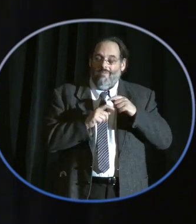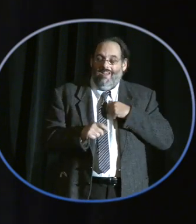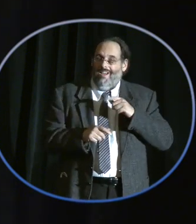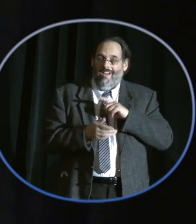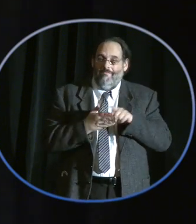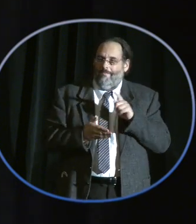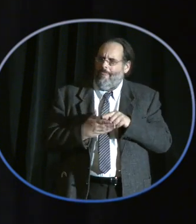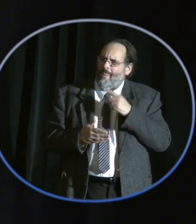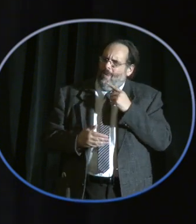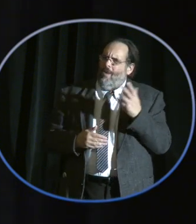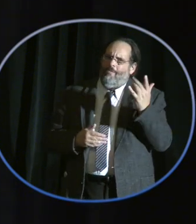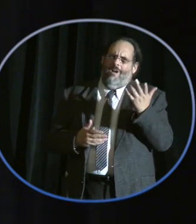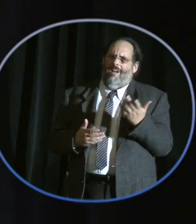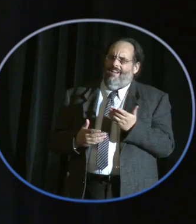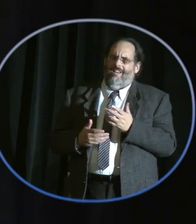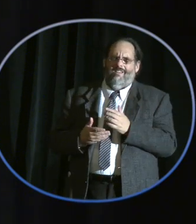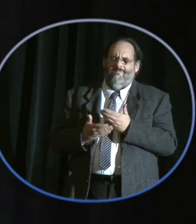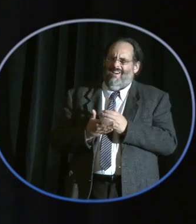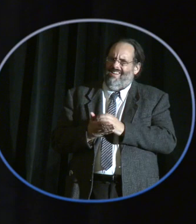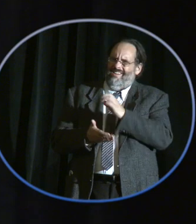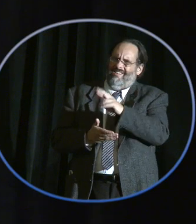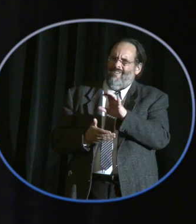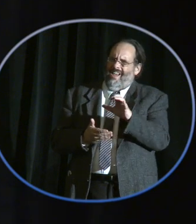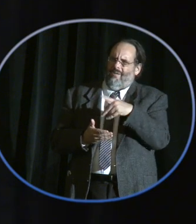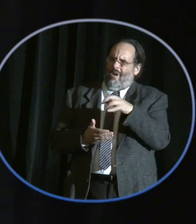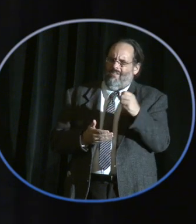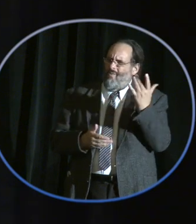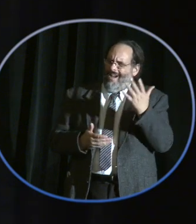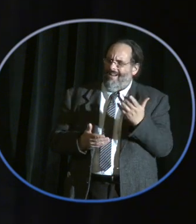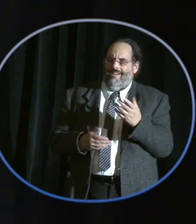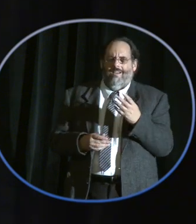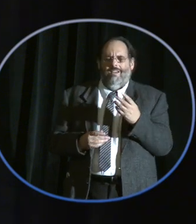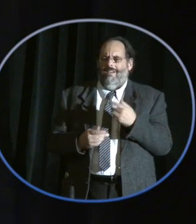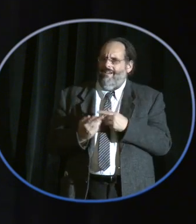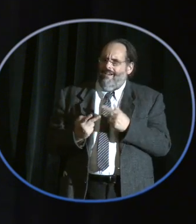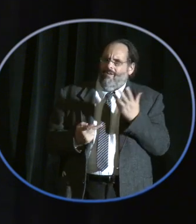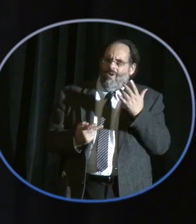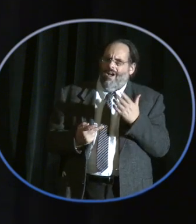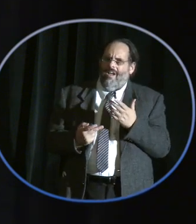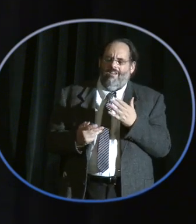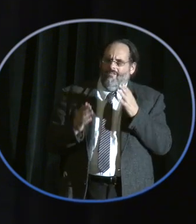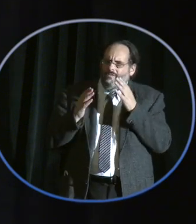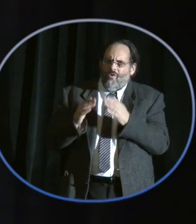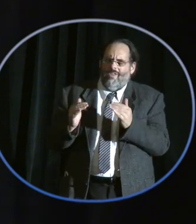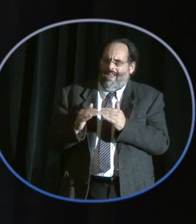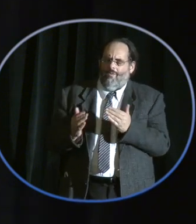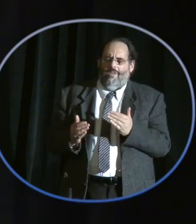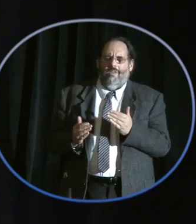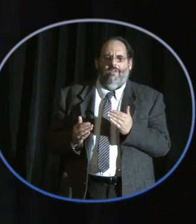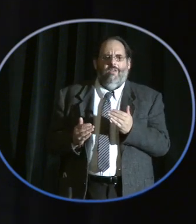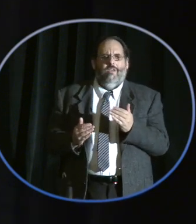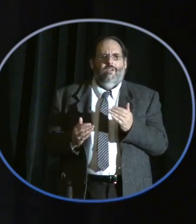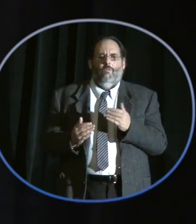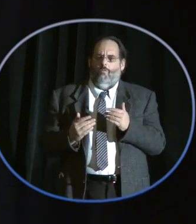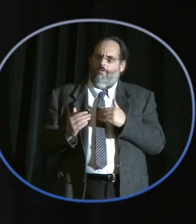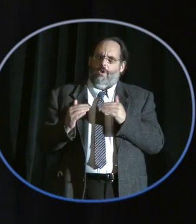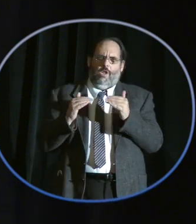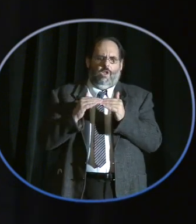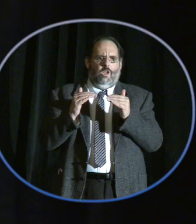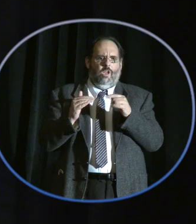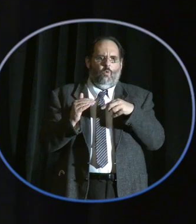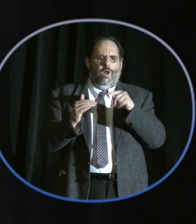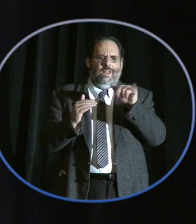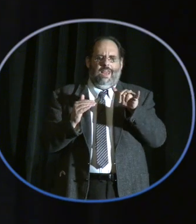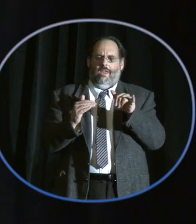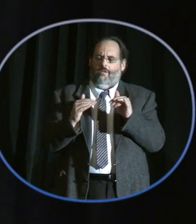say, why are you giving all that money to recreation and parks? Why are you guys focused on equity? You have equality, why do you need